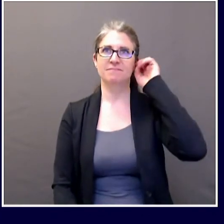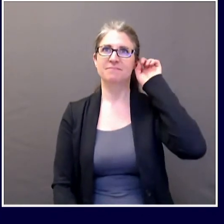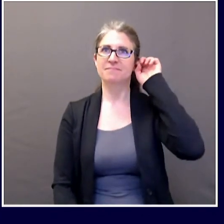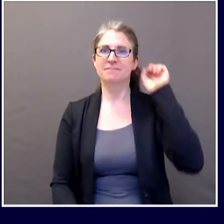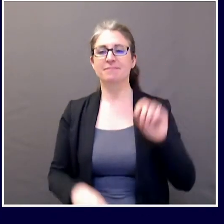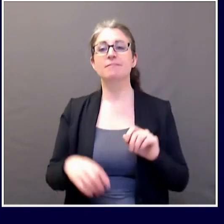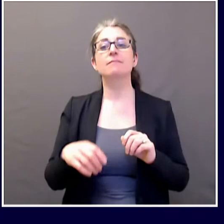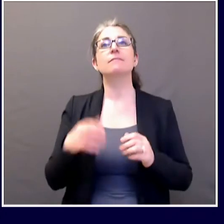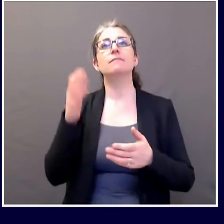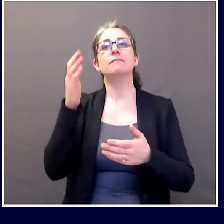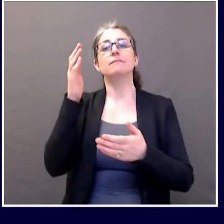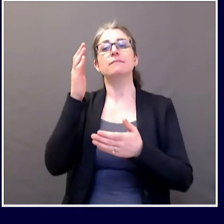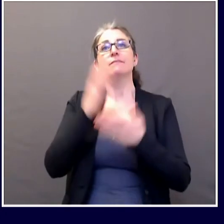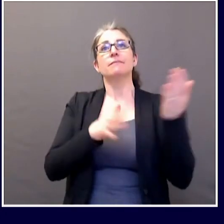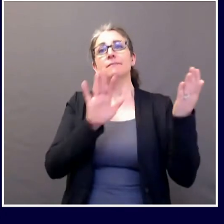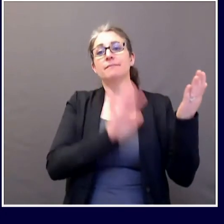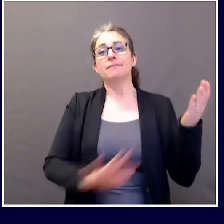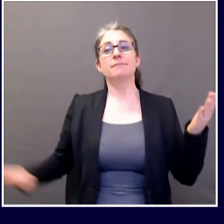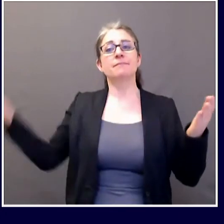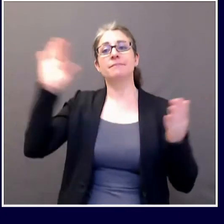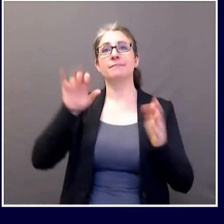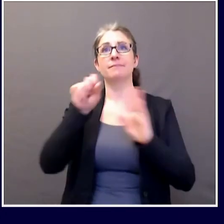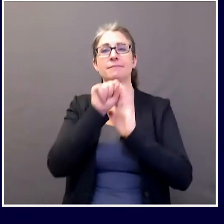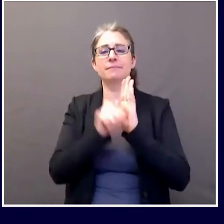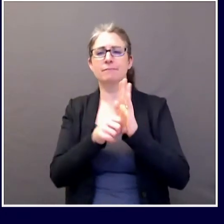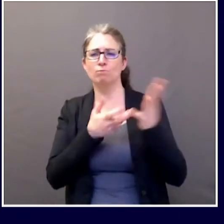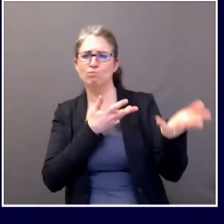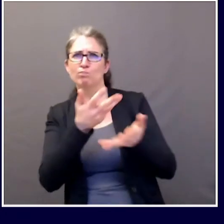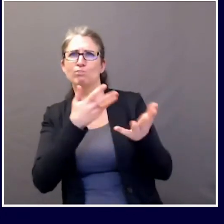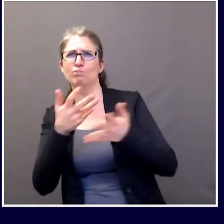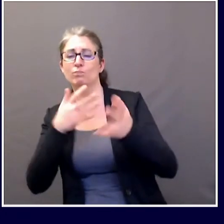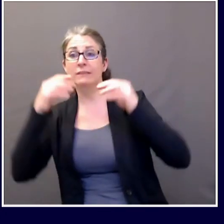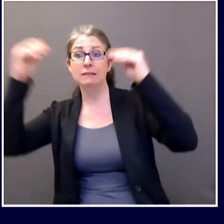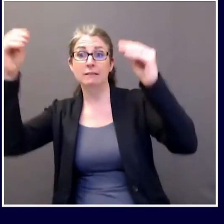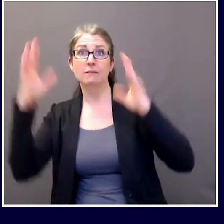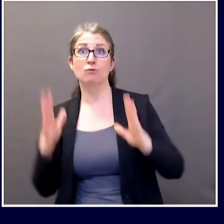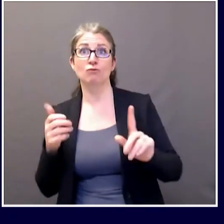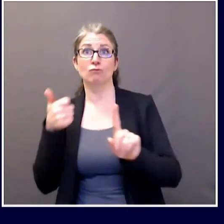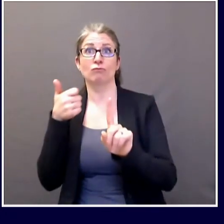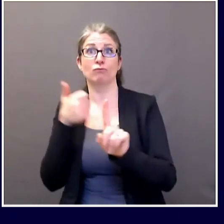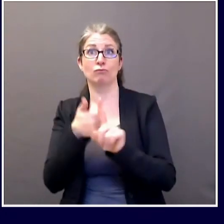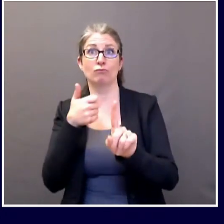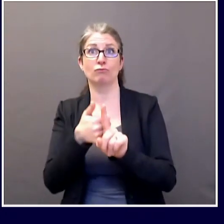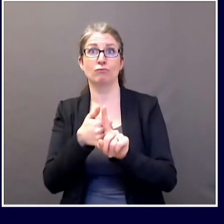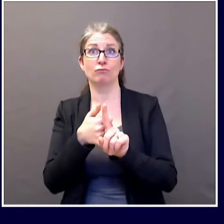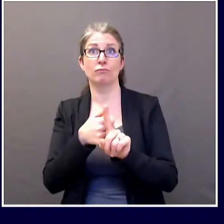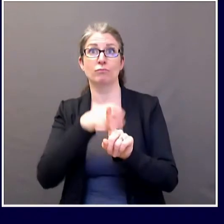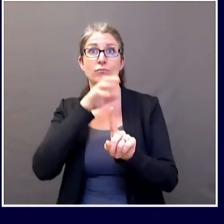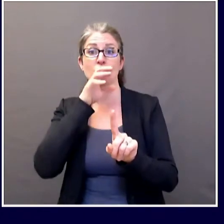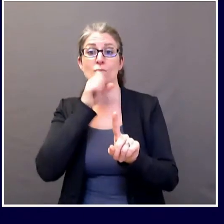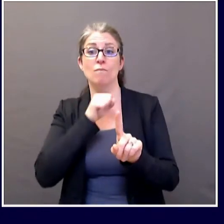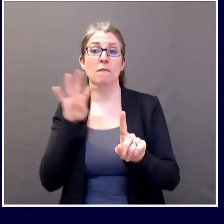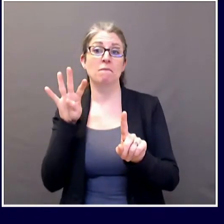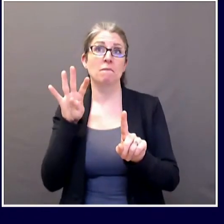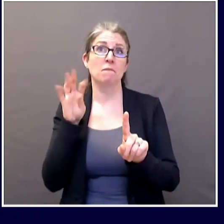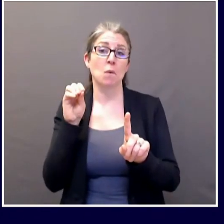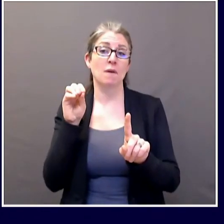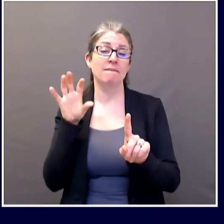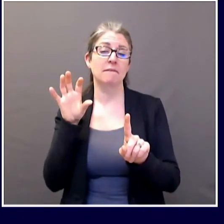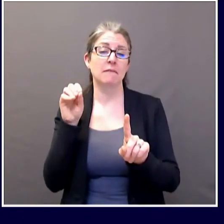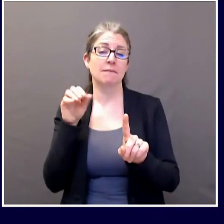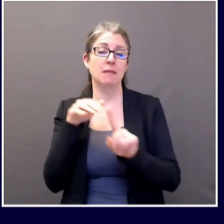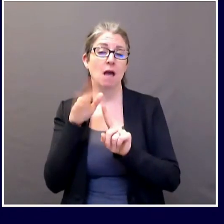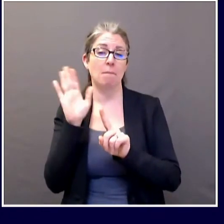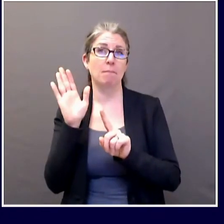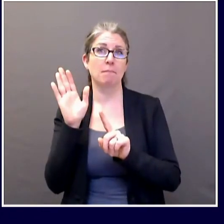say 50 and older. I think Florida and West Virginia are doing this alongside people 65 and